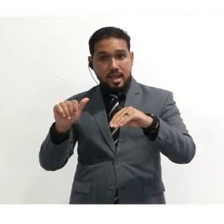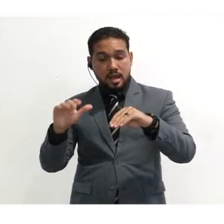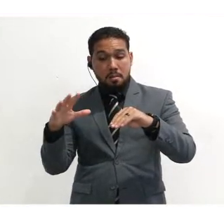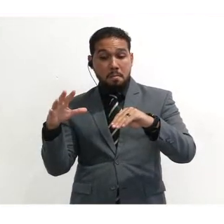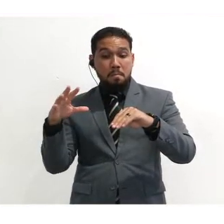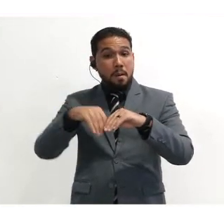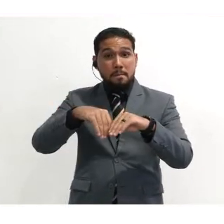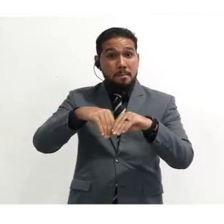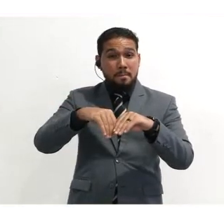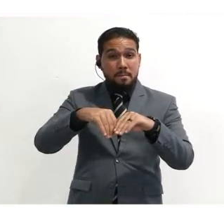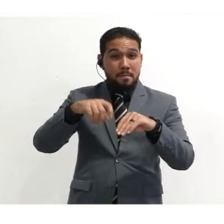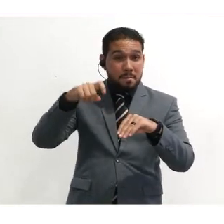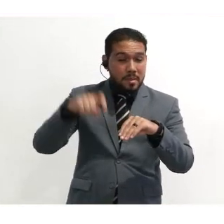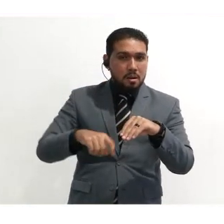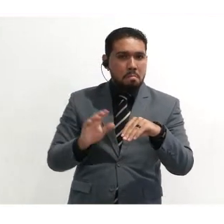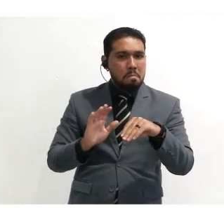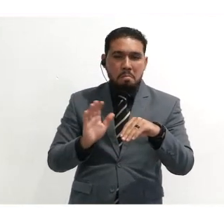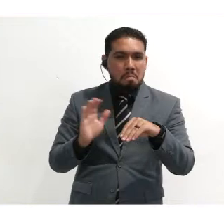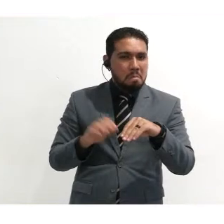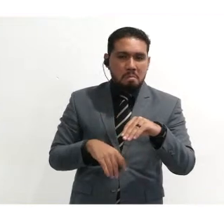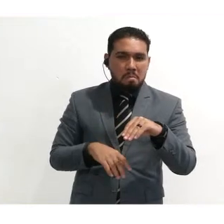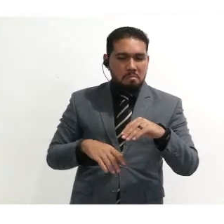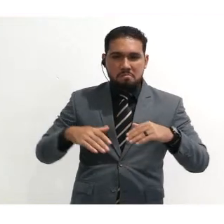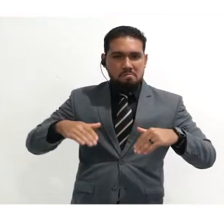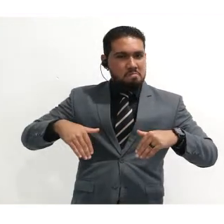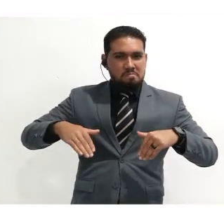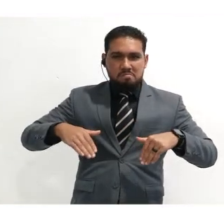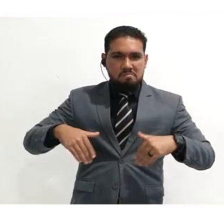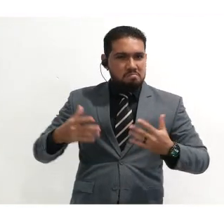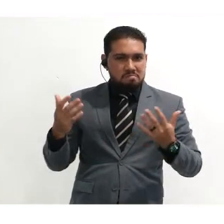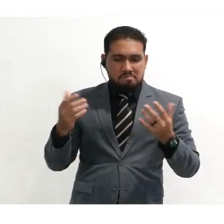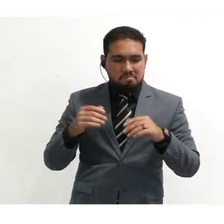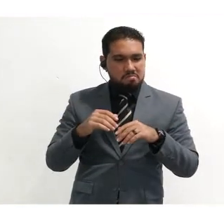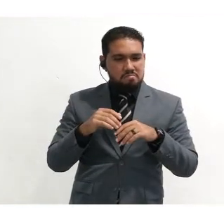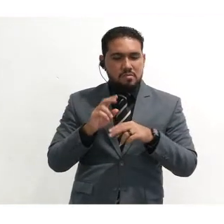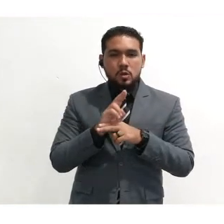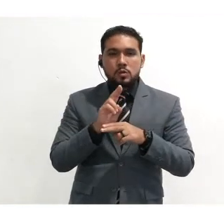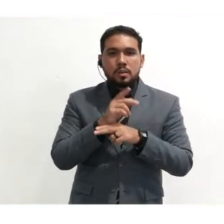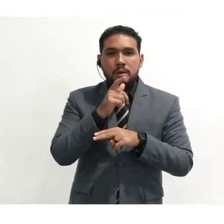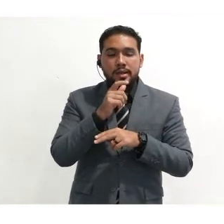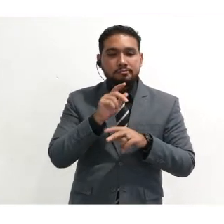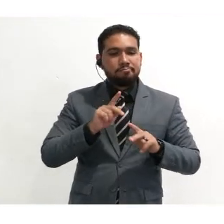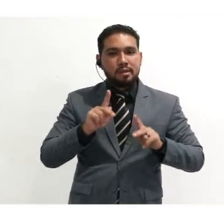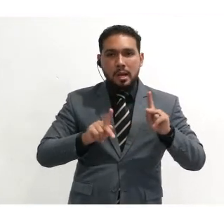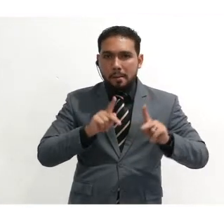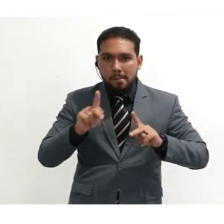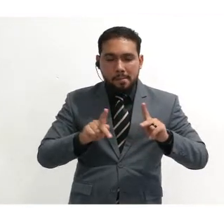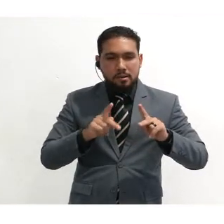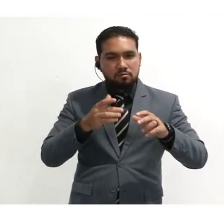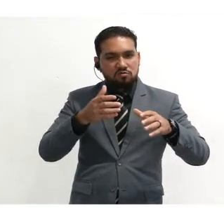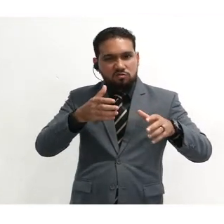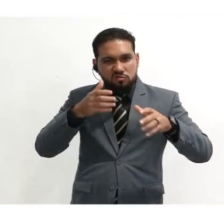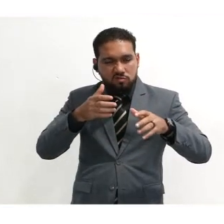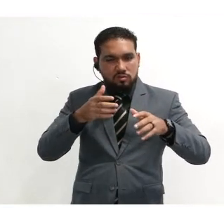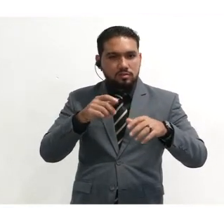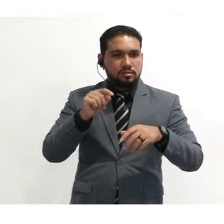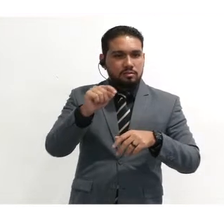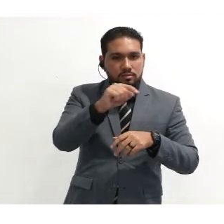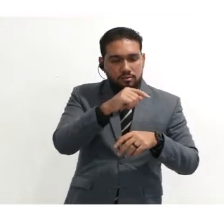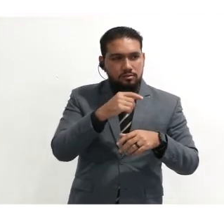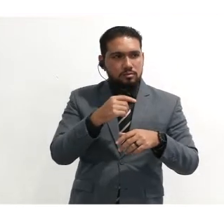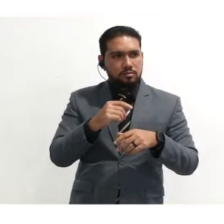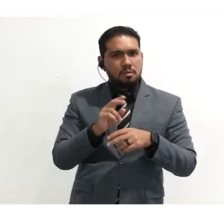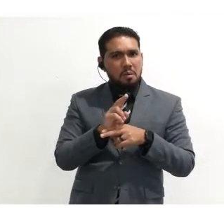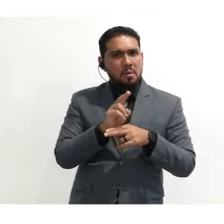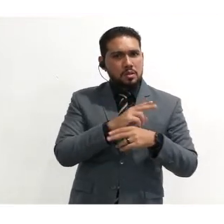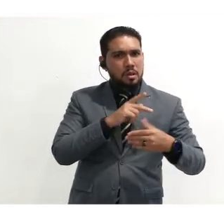still rely on highly skilled people and using very sophisticated tools, but not AI driven at this